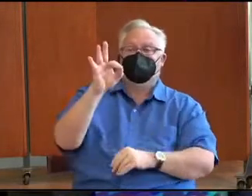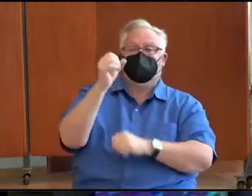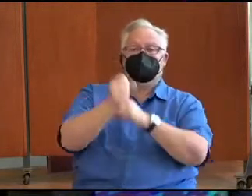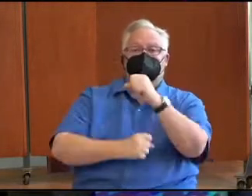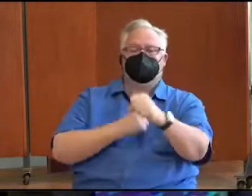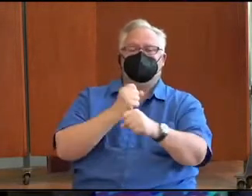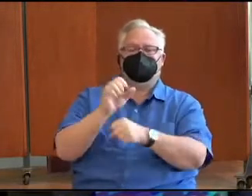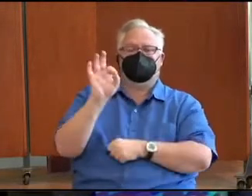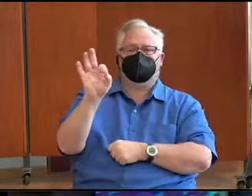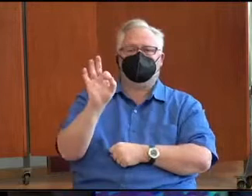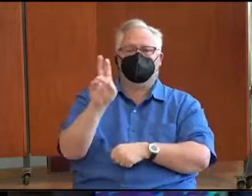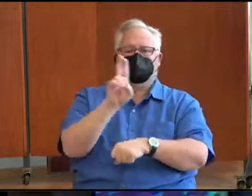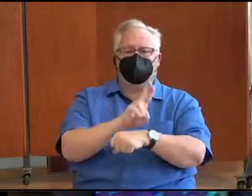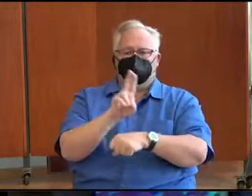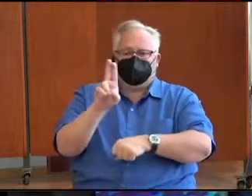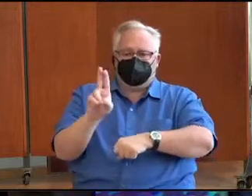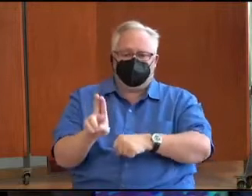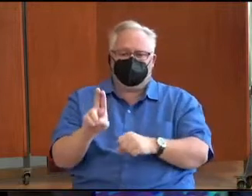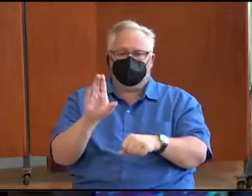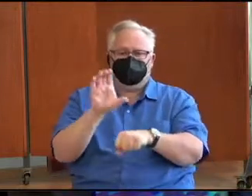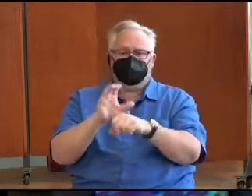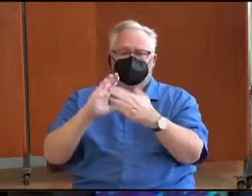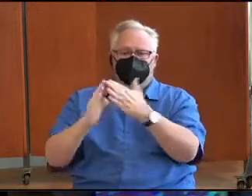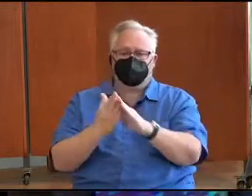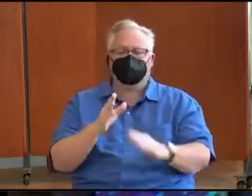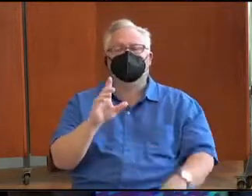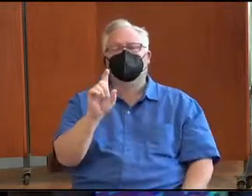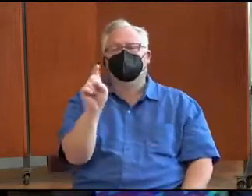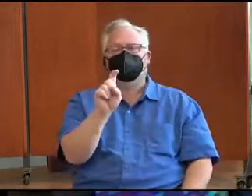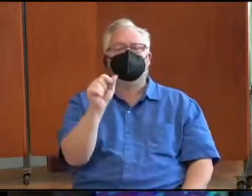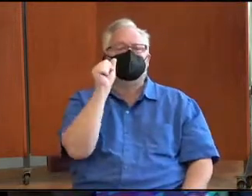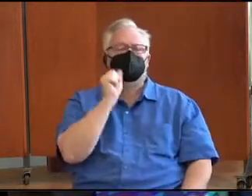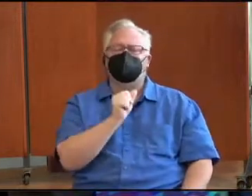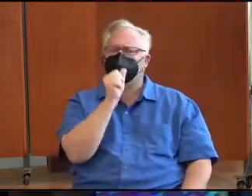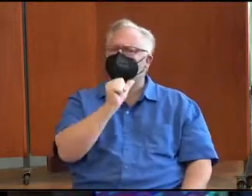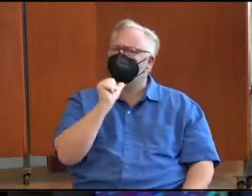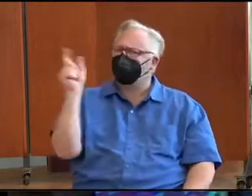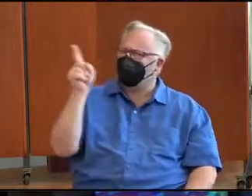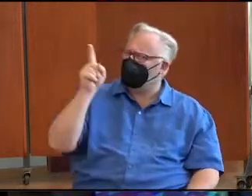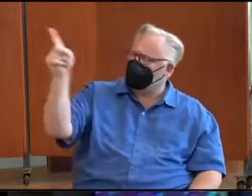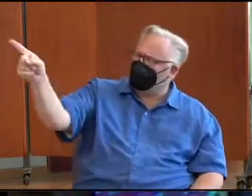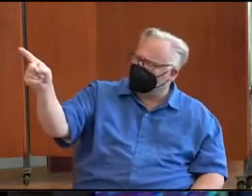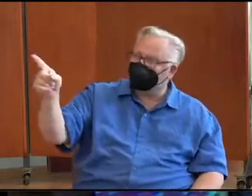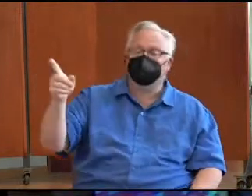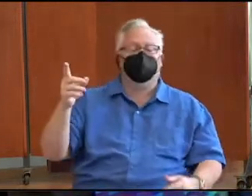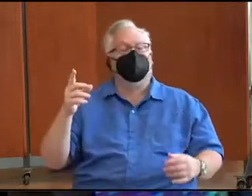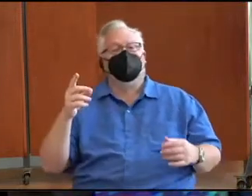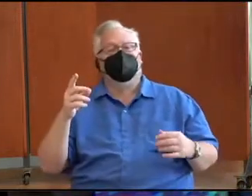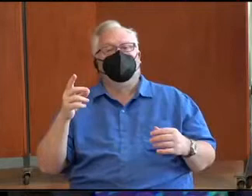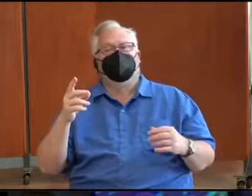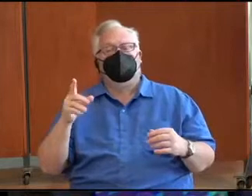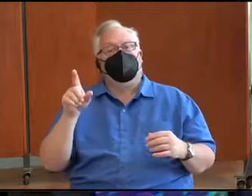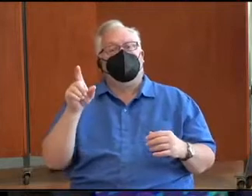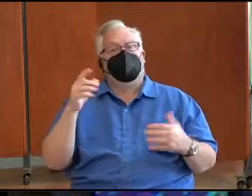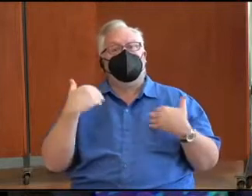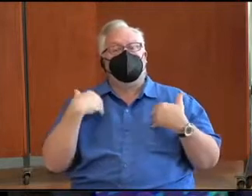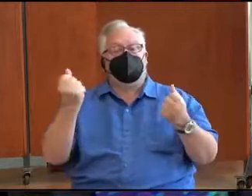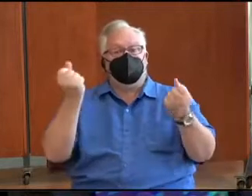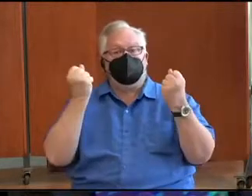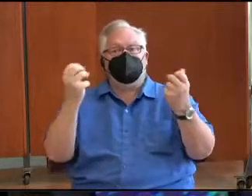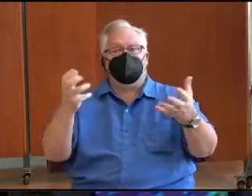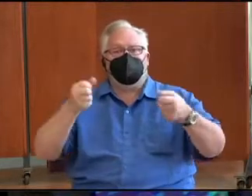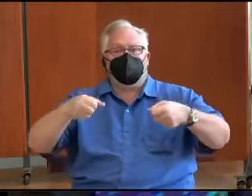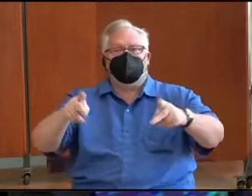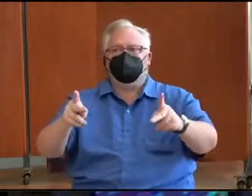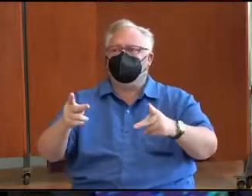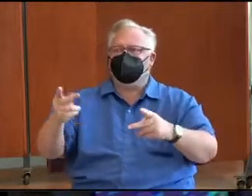UU congregation of Phoenix, Arizona, not that far away, I had many opportunities to be